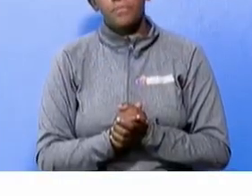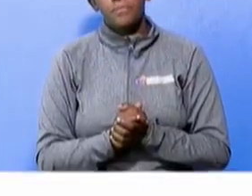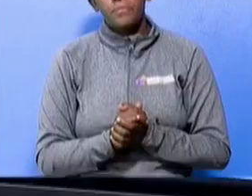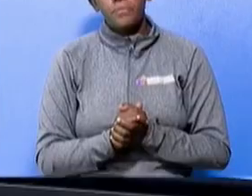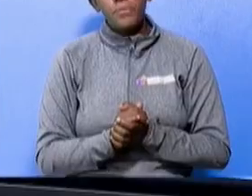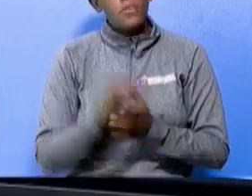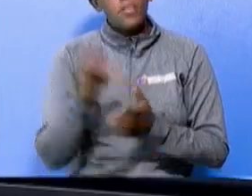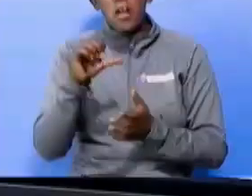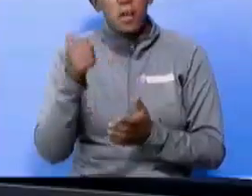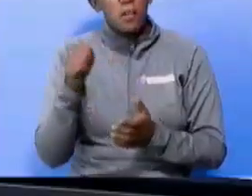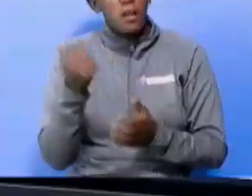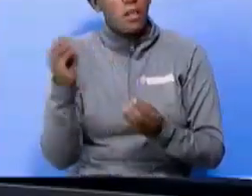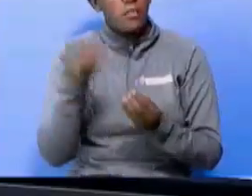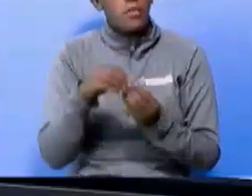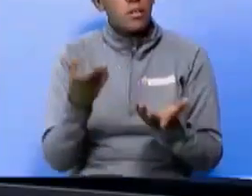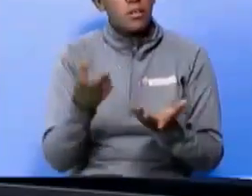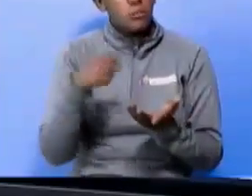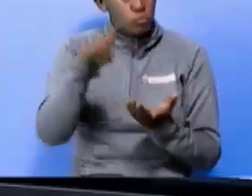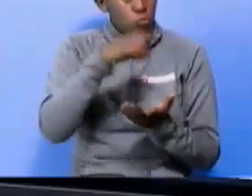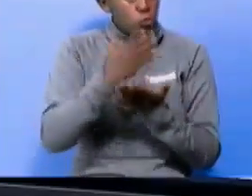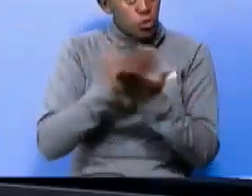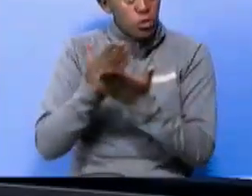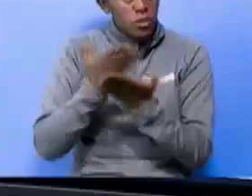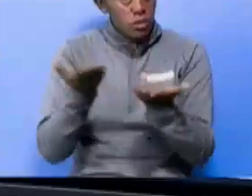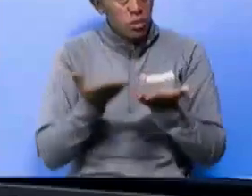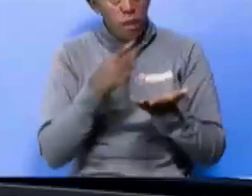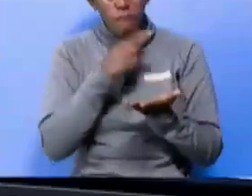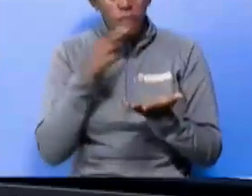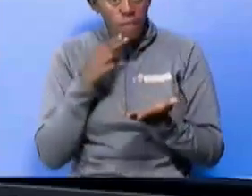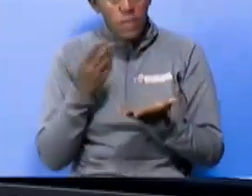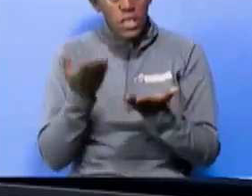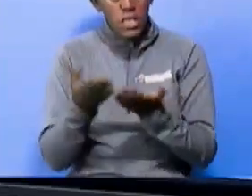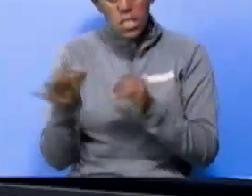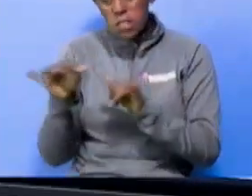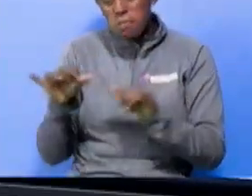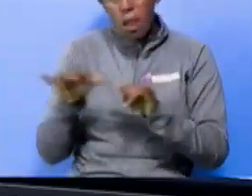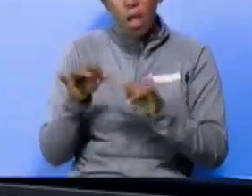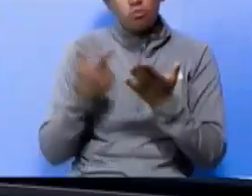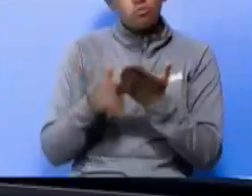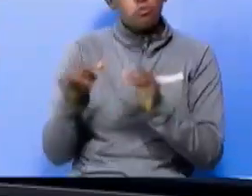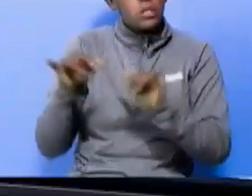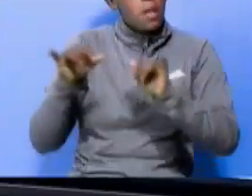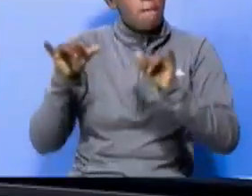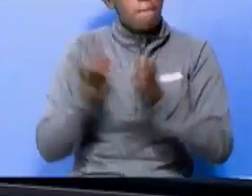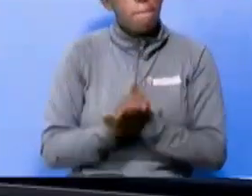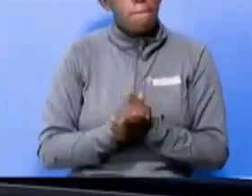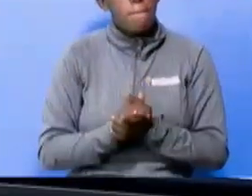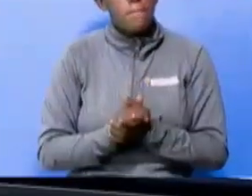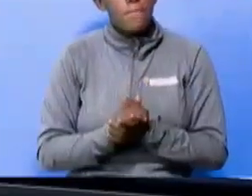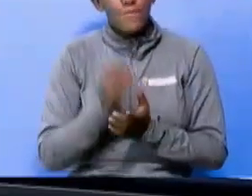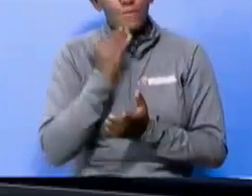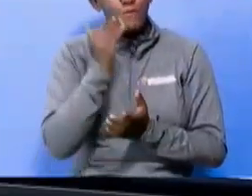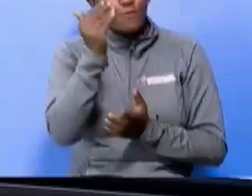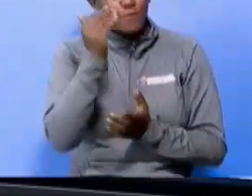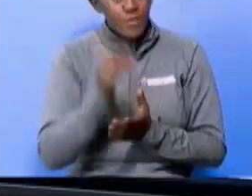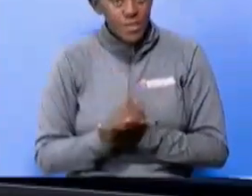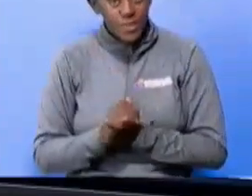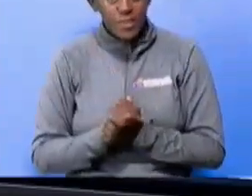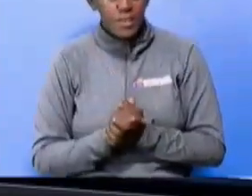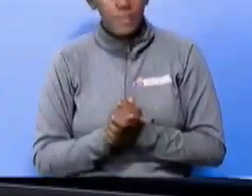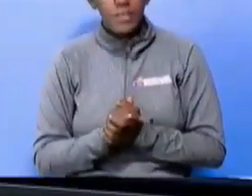Any other? Would you like to share some other verbs which is similar to this? Good.